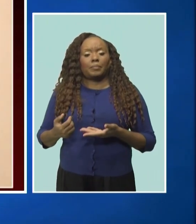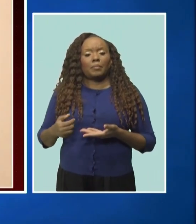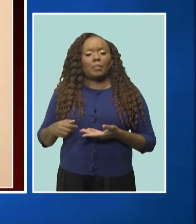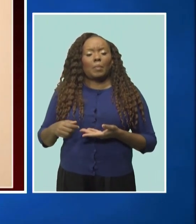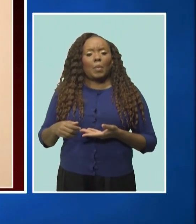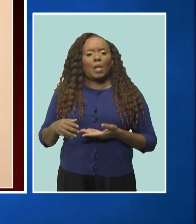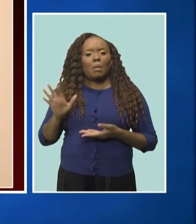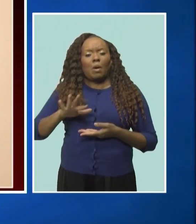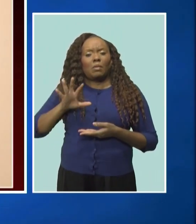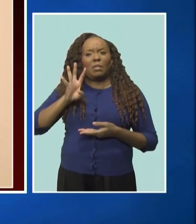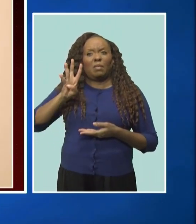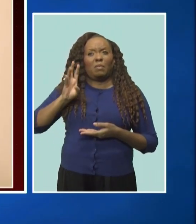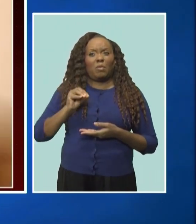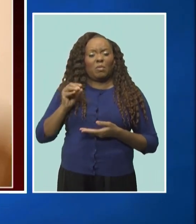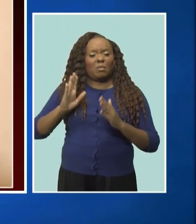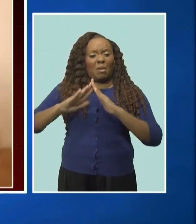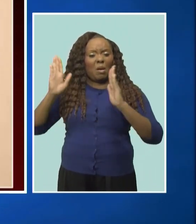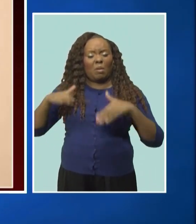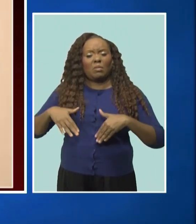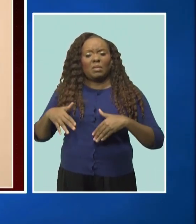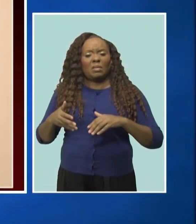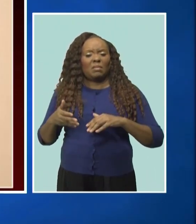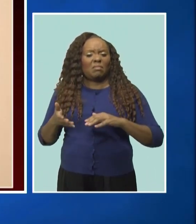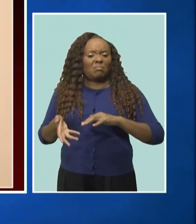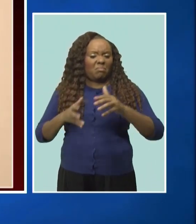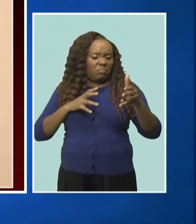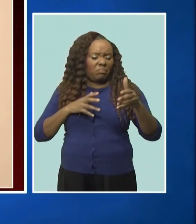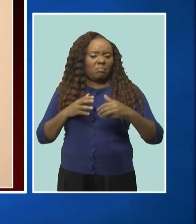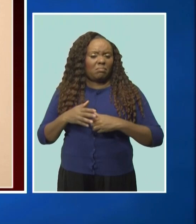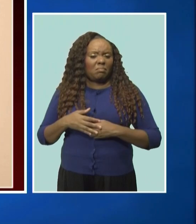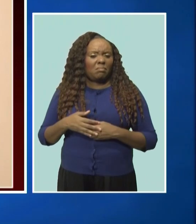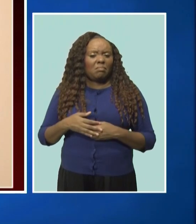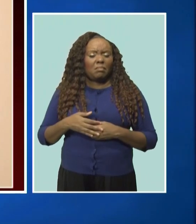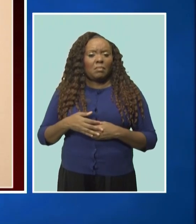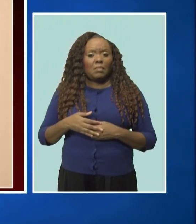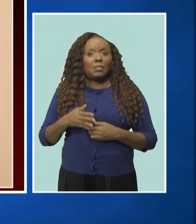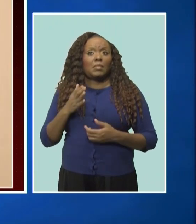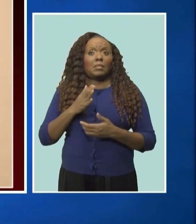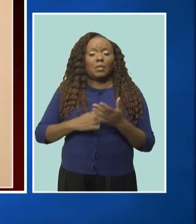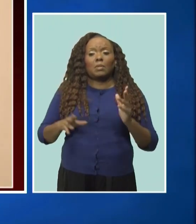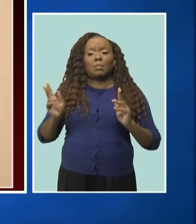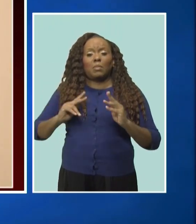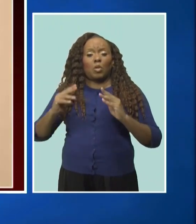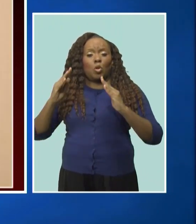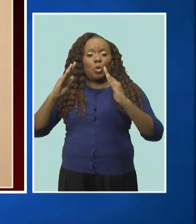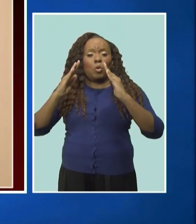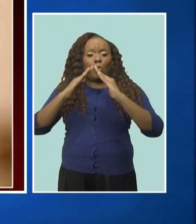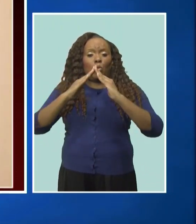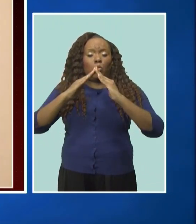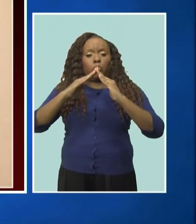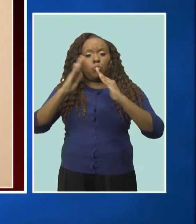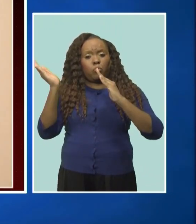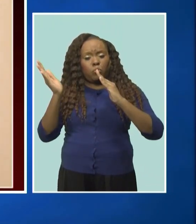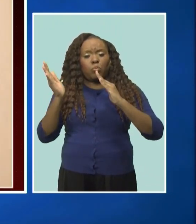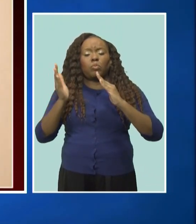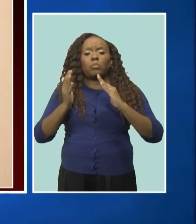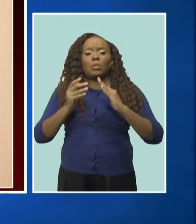40 houses being damaged, and different degrees of damage. There are some persons who might lose the whole roof. There might be a